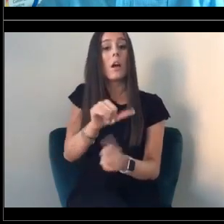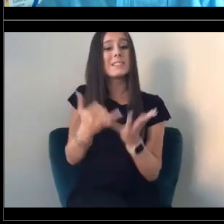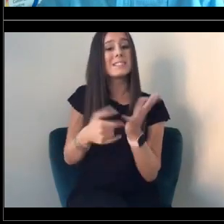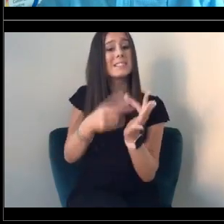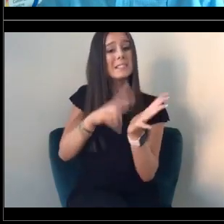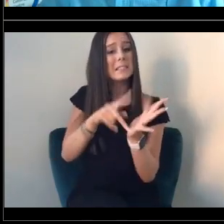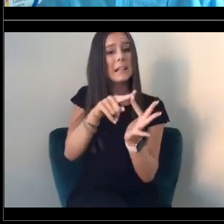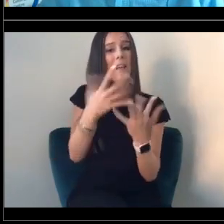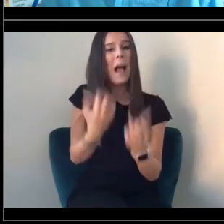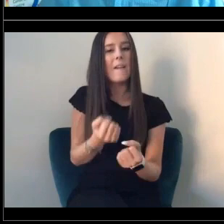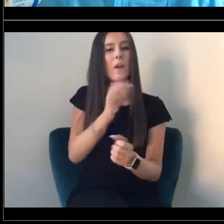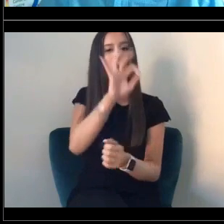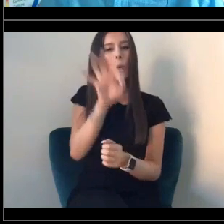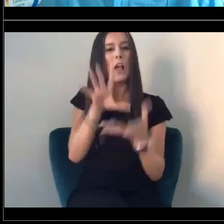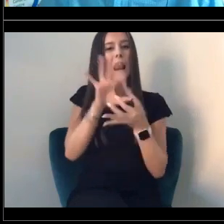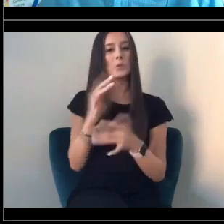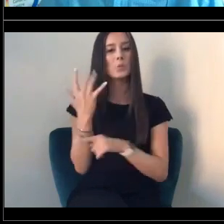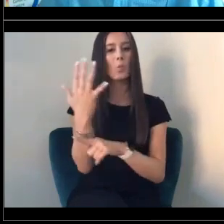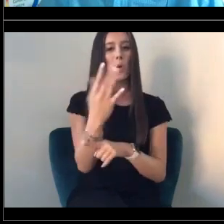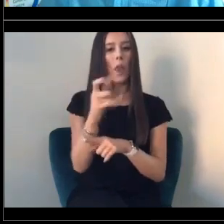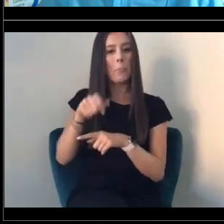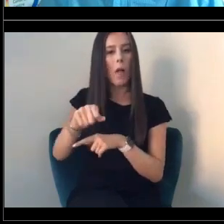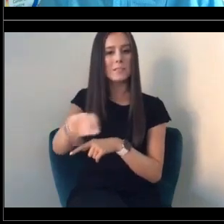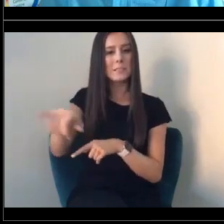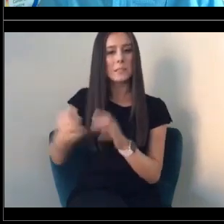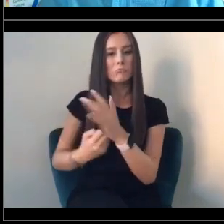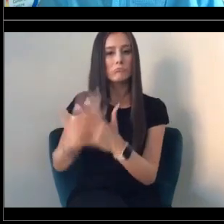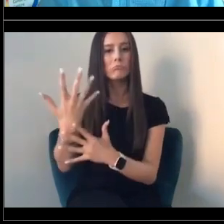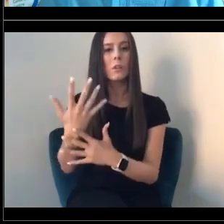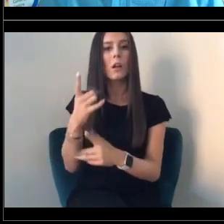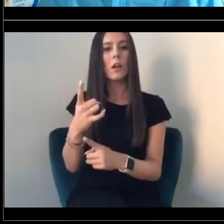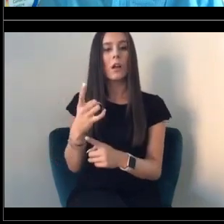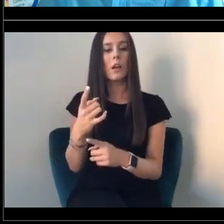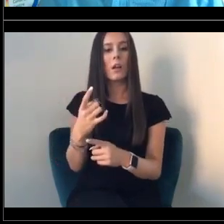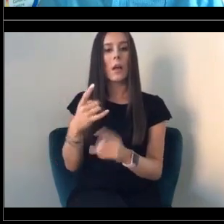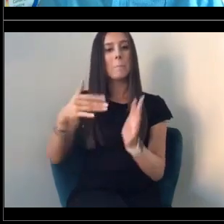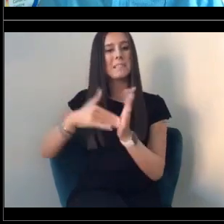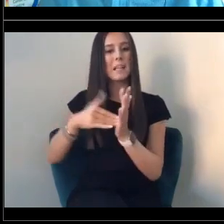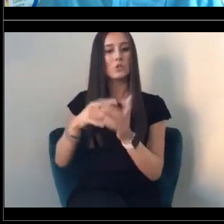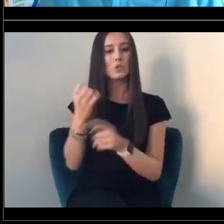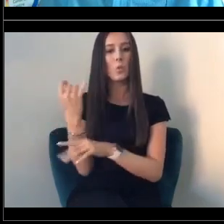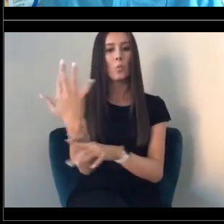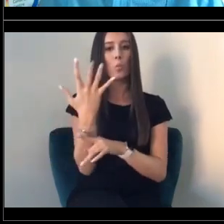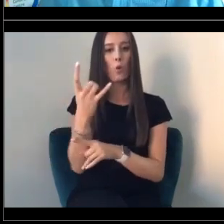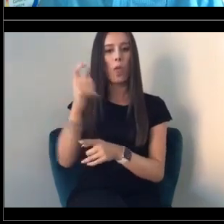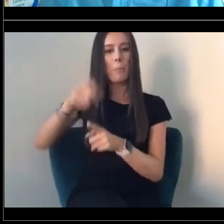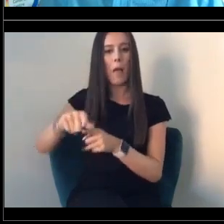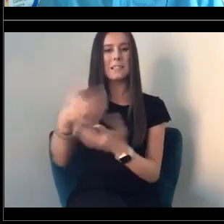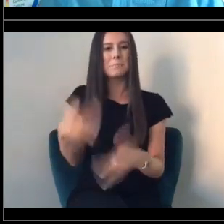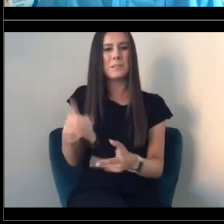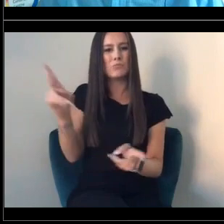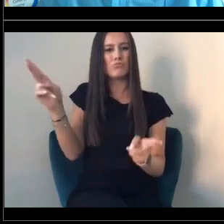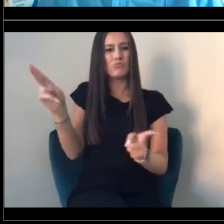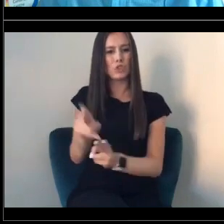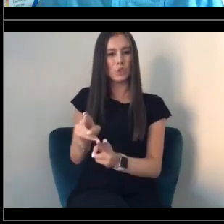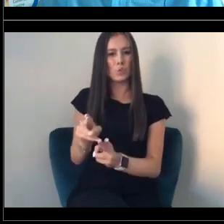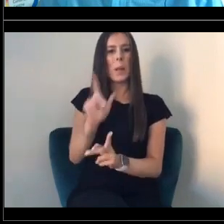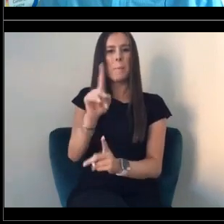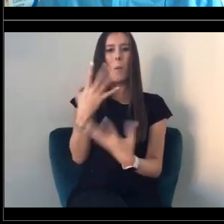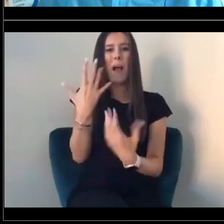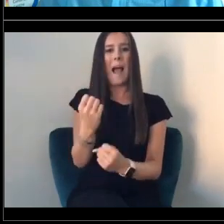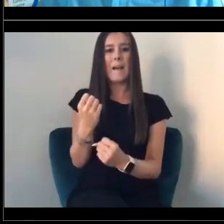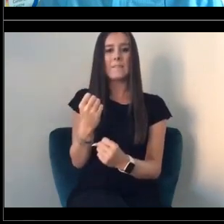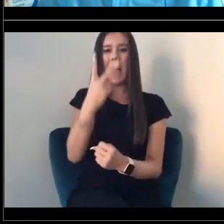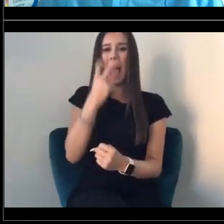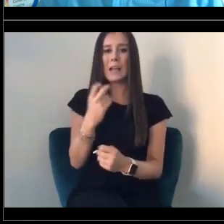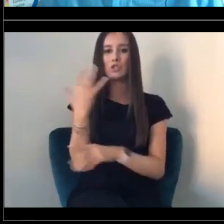woodland planting. This person is asking, mitigation woodland planting seems to have been reduced despite ancient woods still being